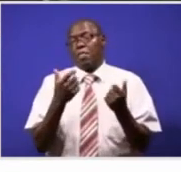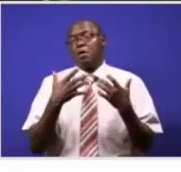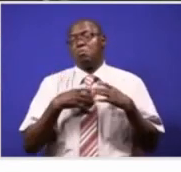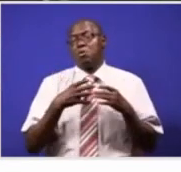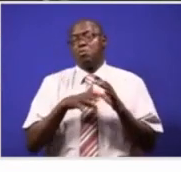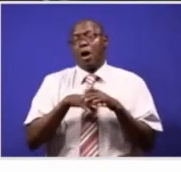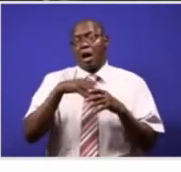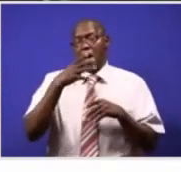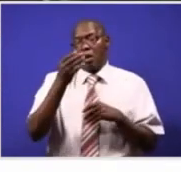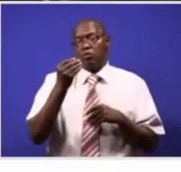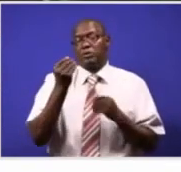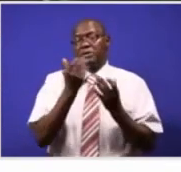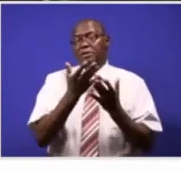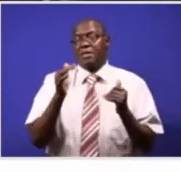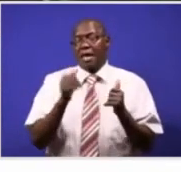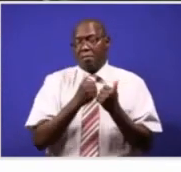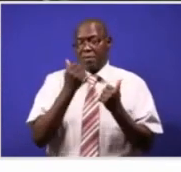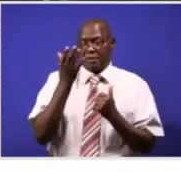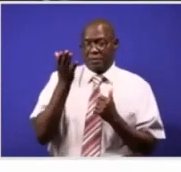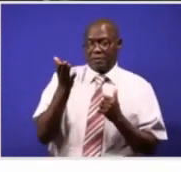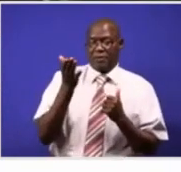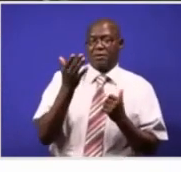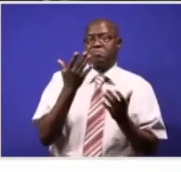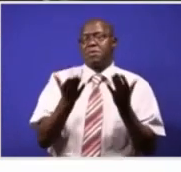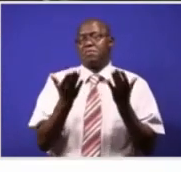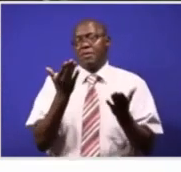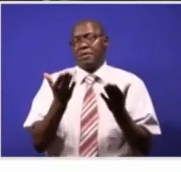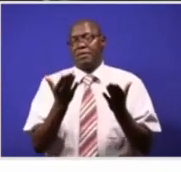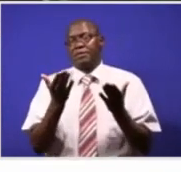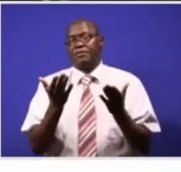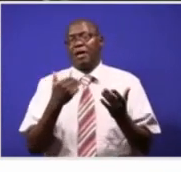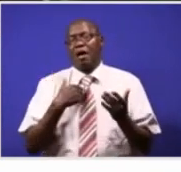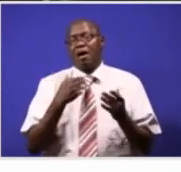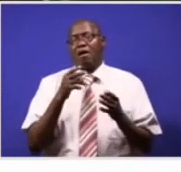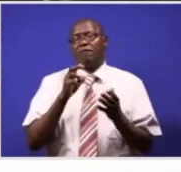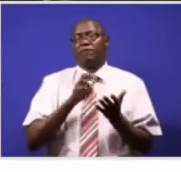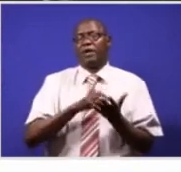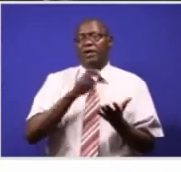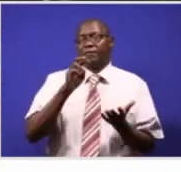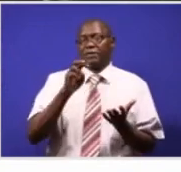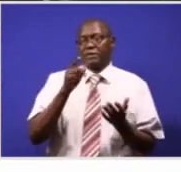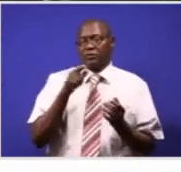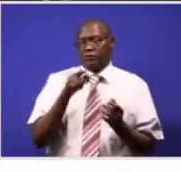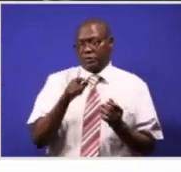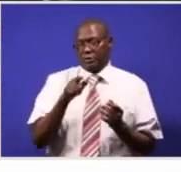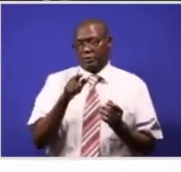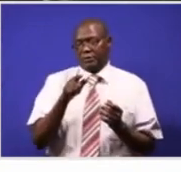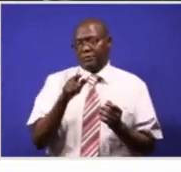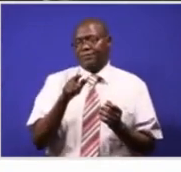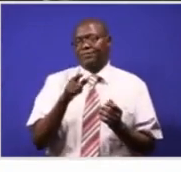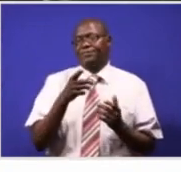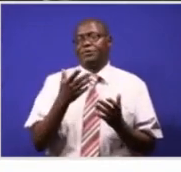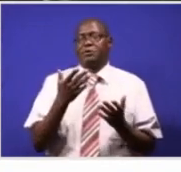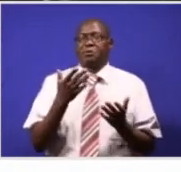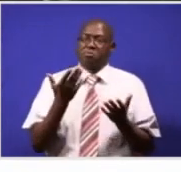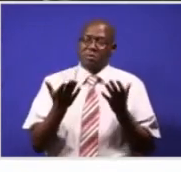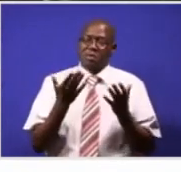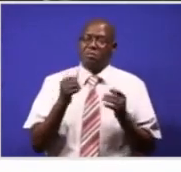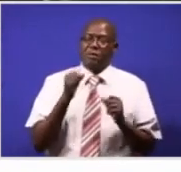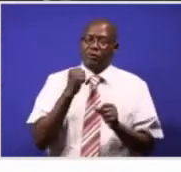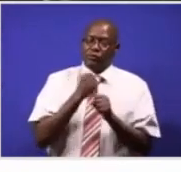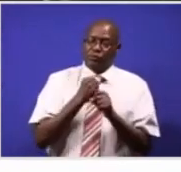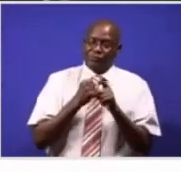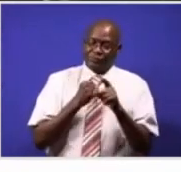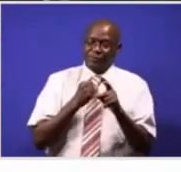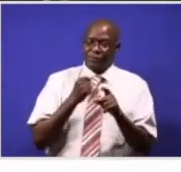there is something happening, so probably they take advantage of that, or it could even be they are doing this